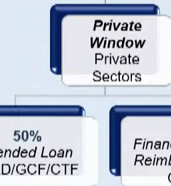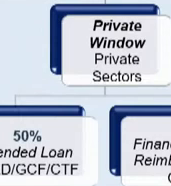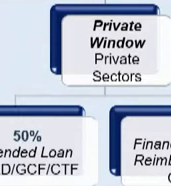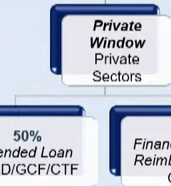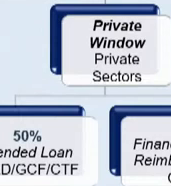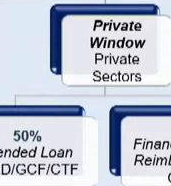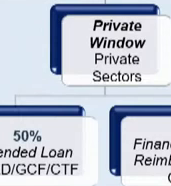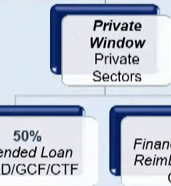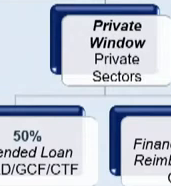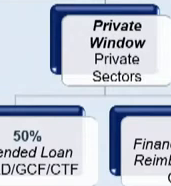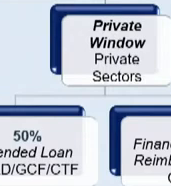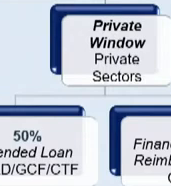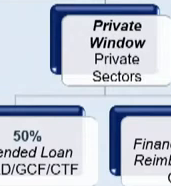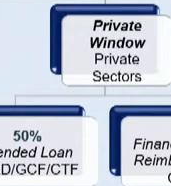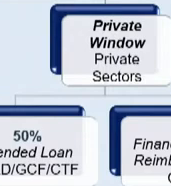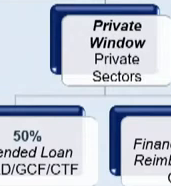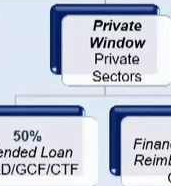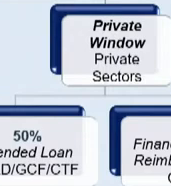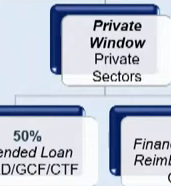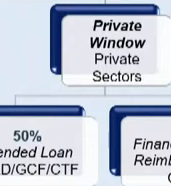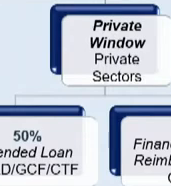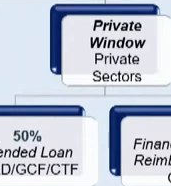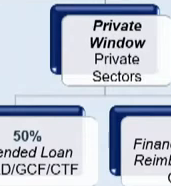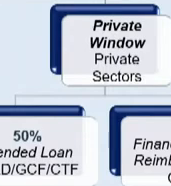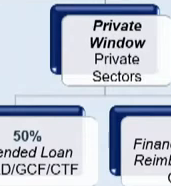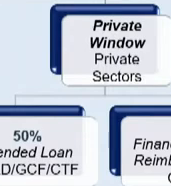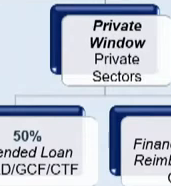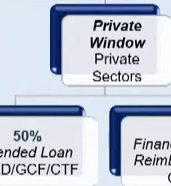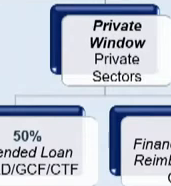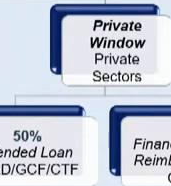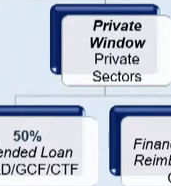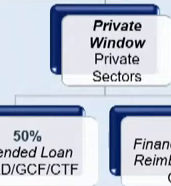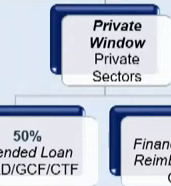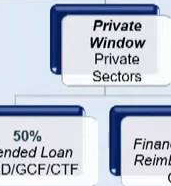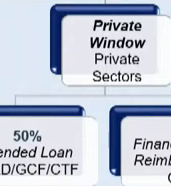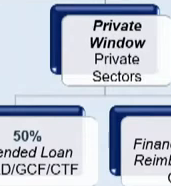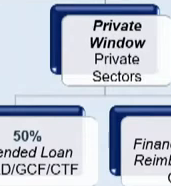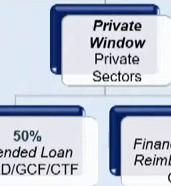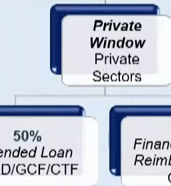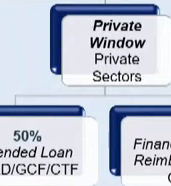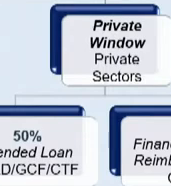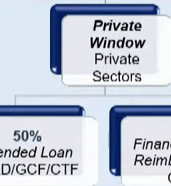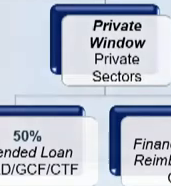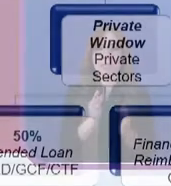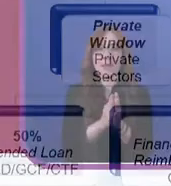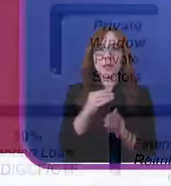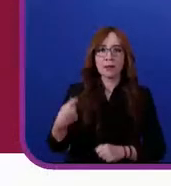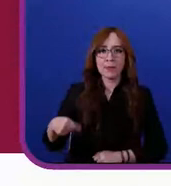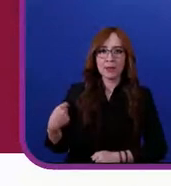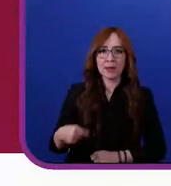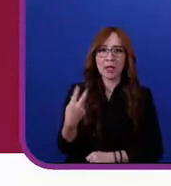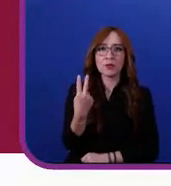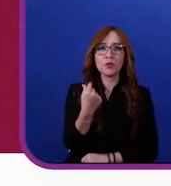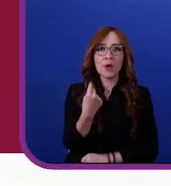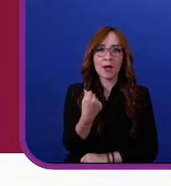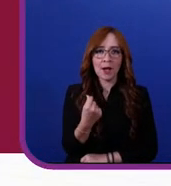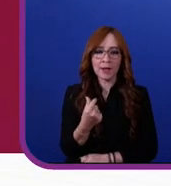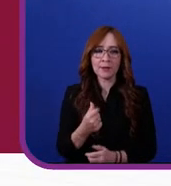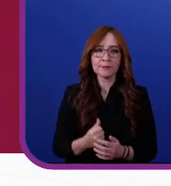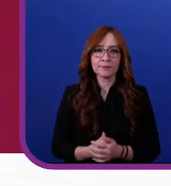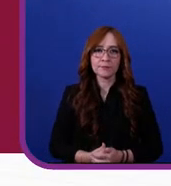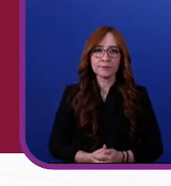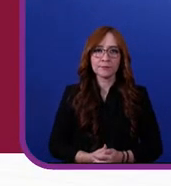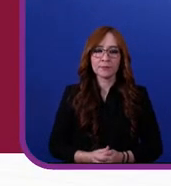similar to Goddess him Dead is applicable to The government drilling We